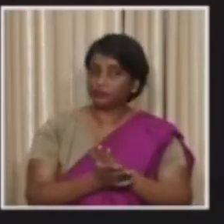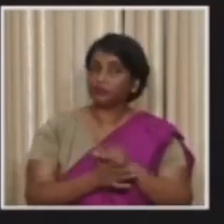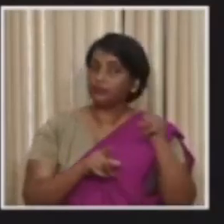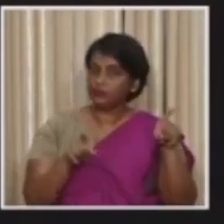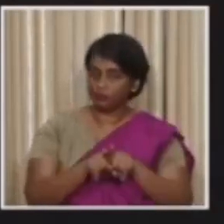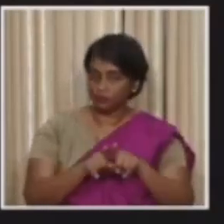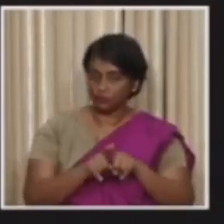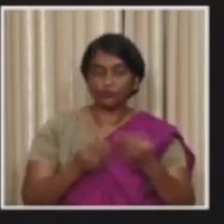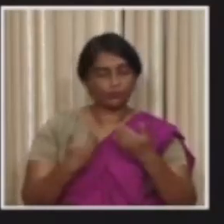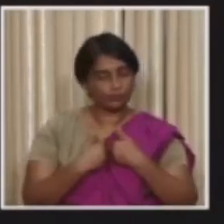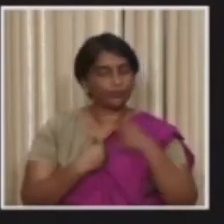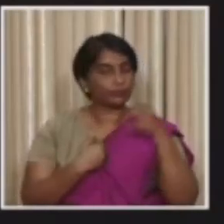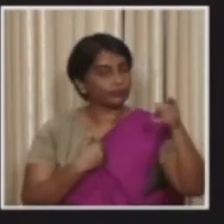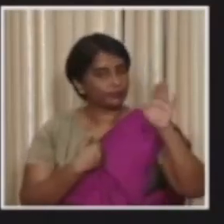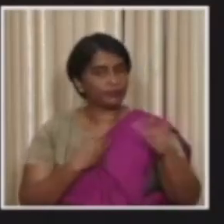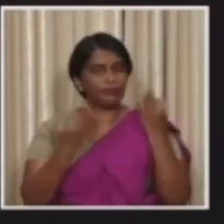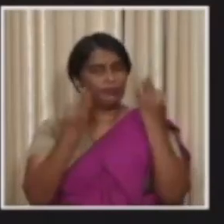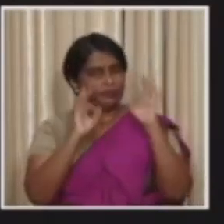for them to act on their own.